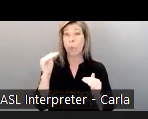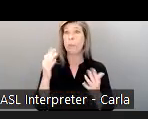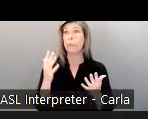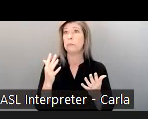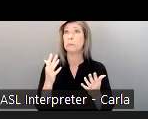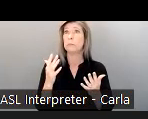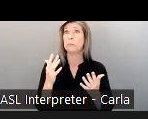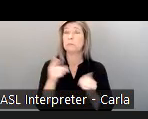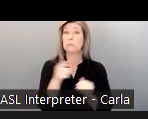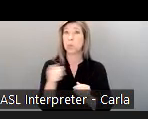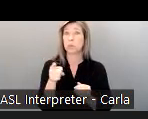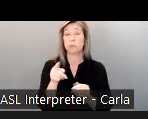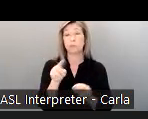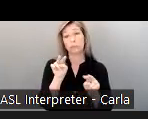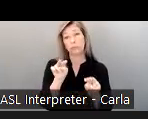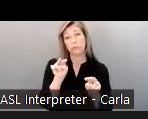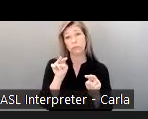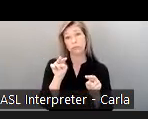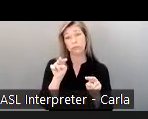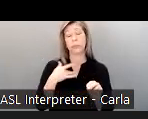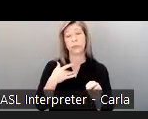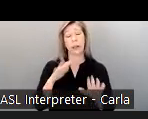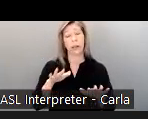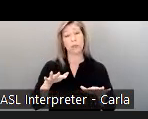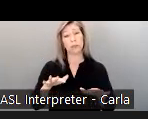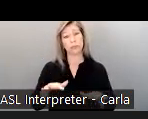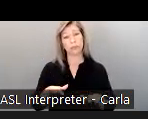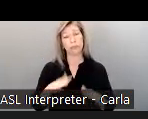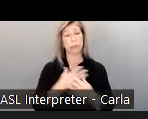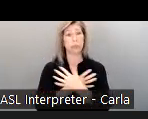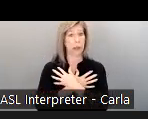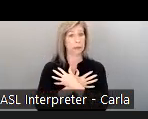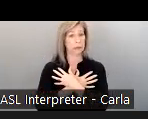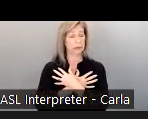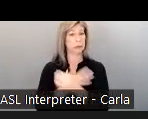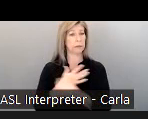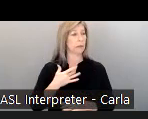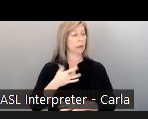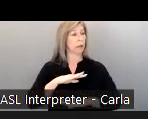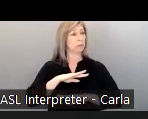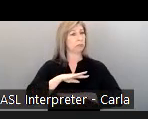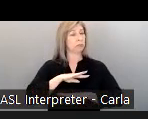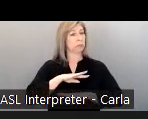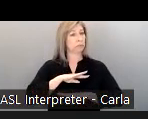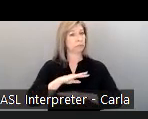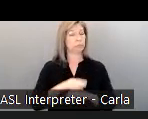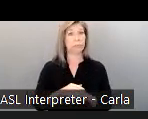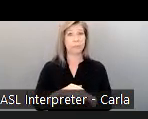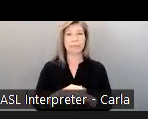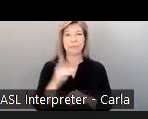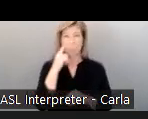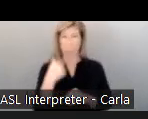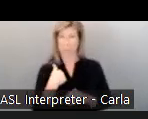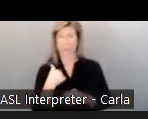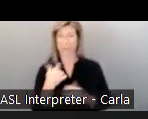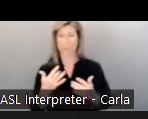more relaxed and nourished. It is completely normal and exciting for me if you